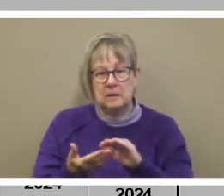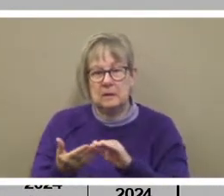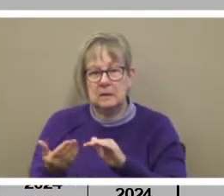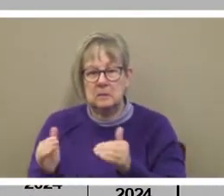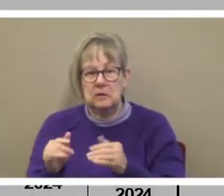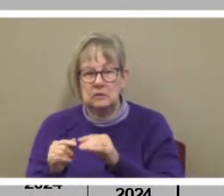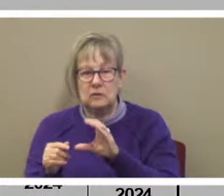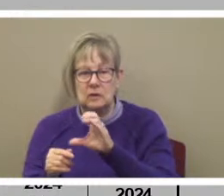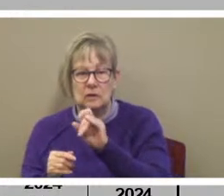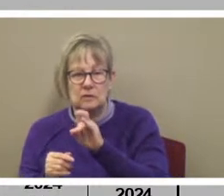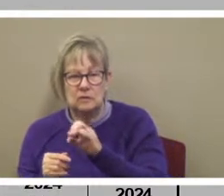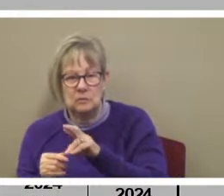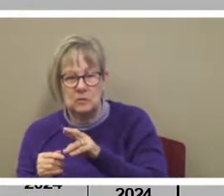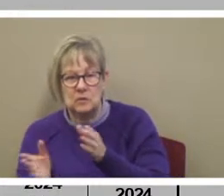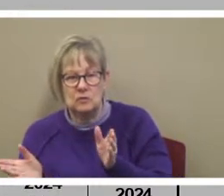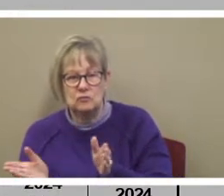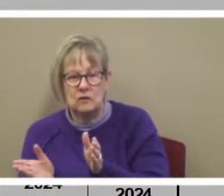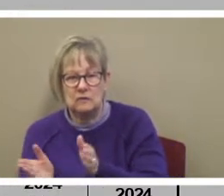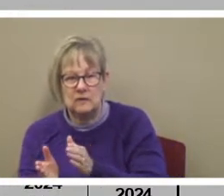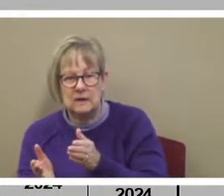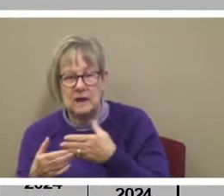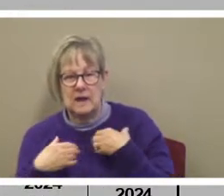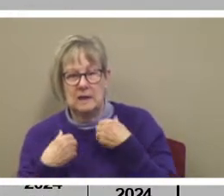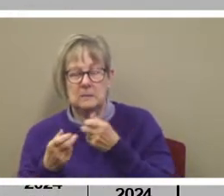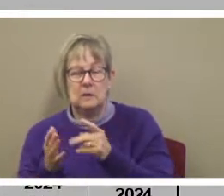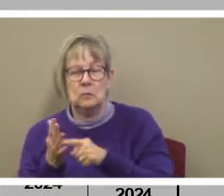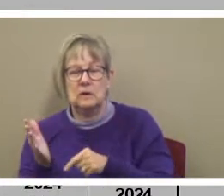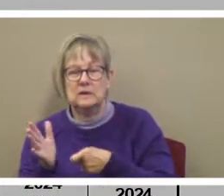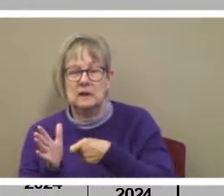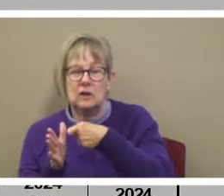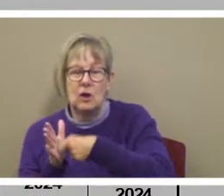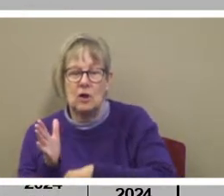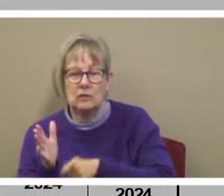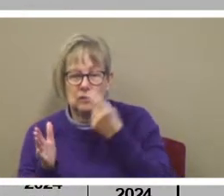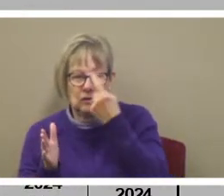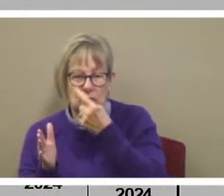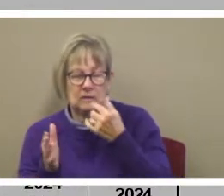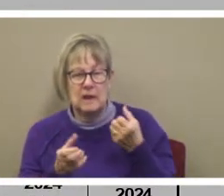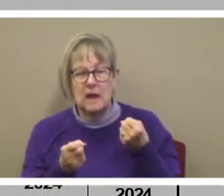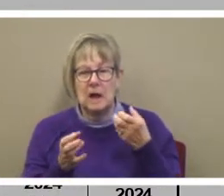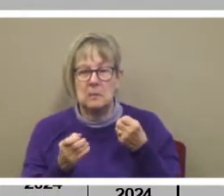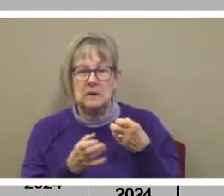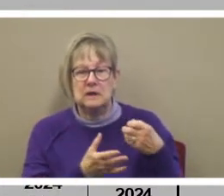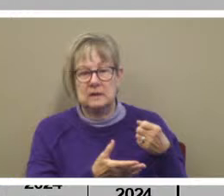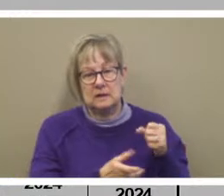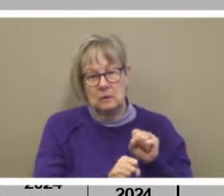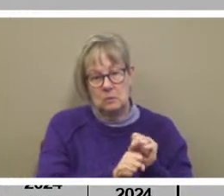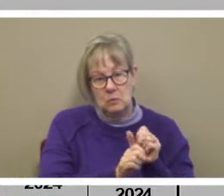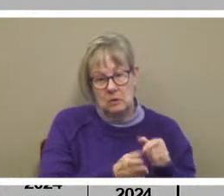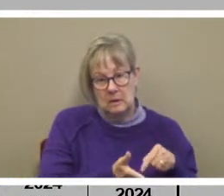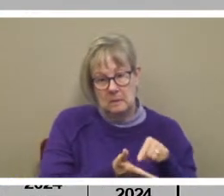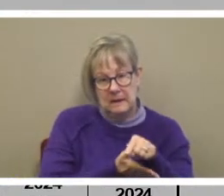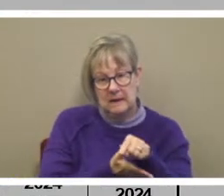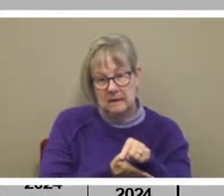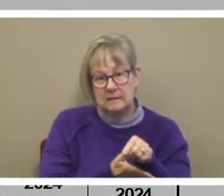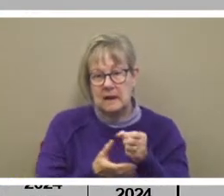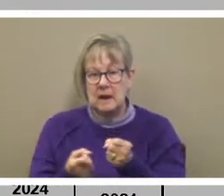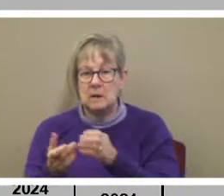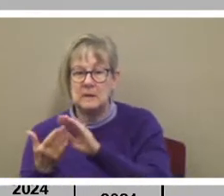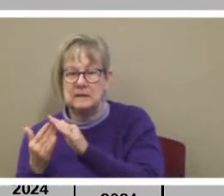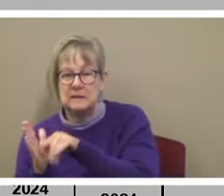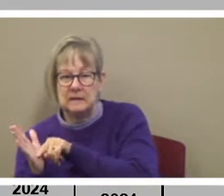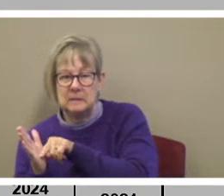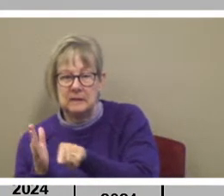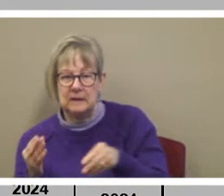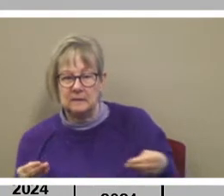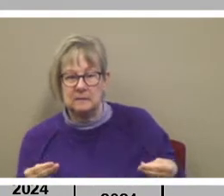plan, what those different premiums look like, how much the employee pays compared to how much the city pays. So here's the dollar version,